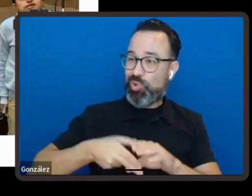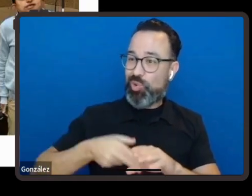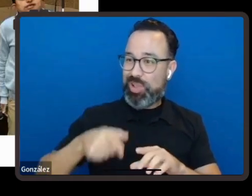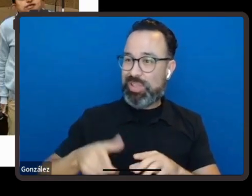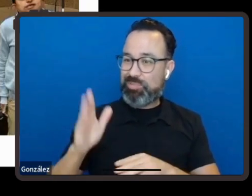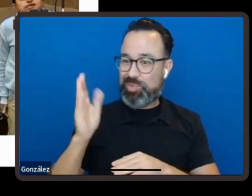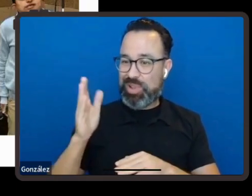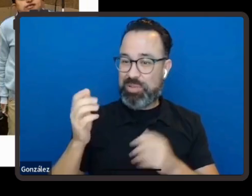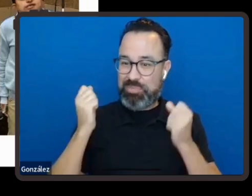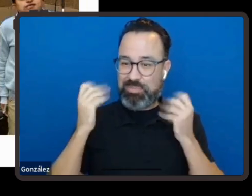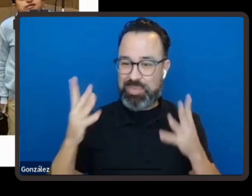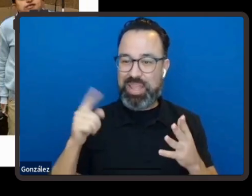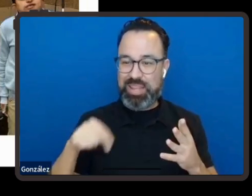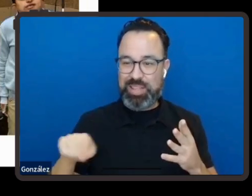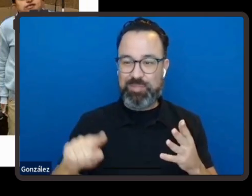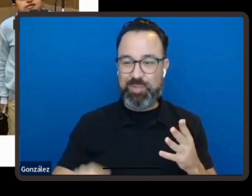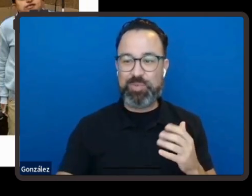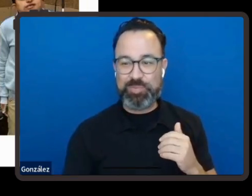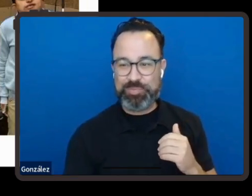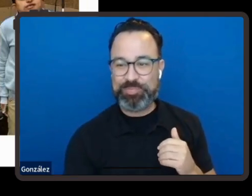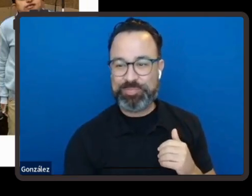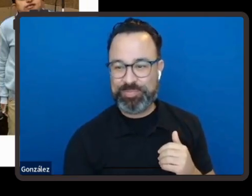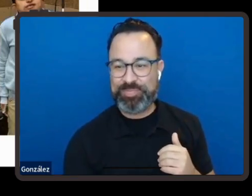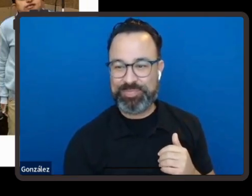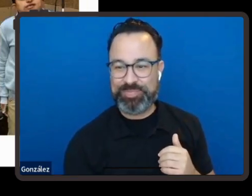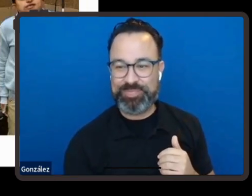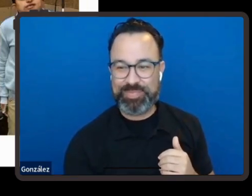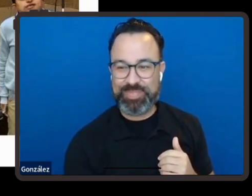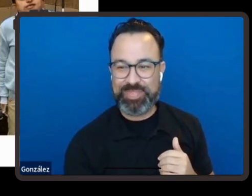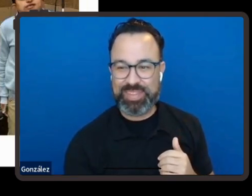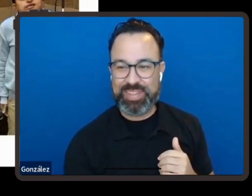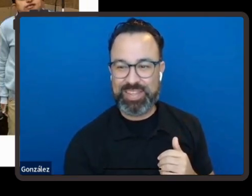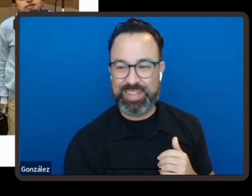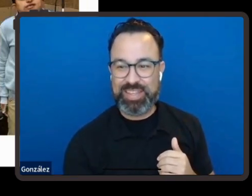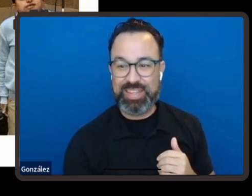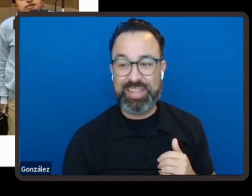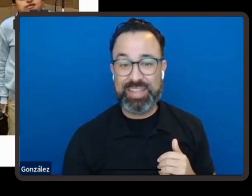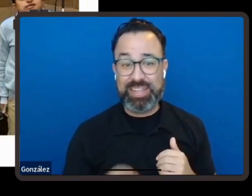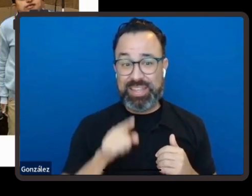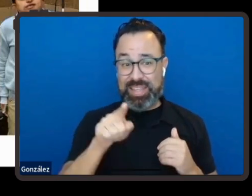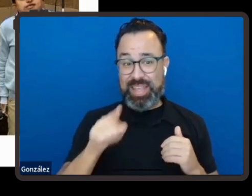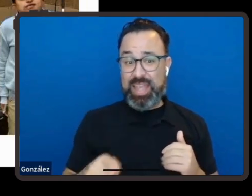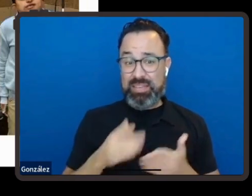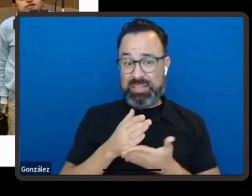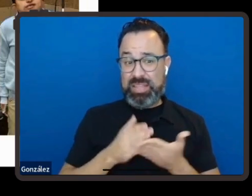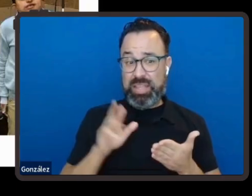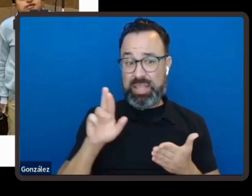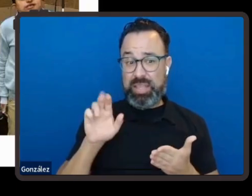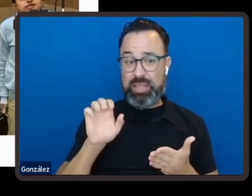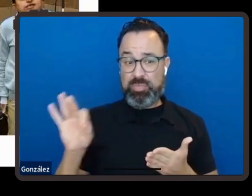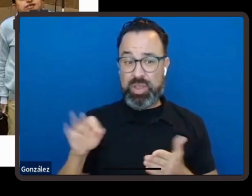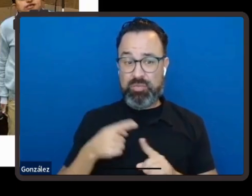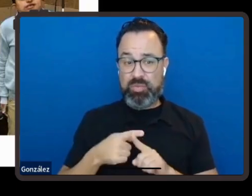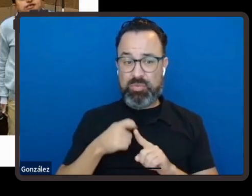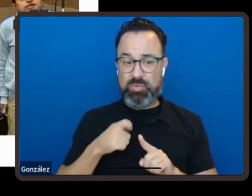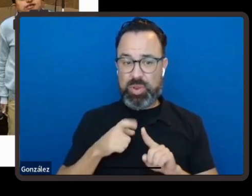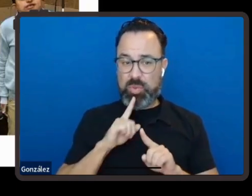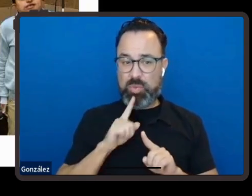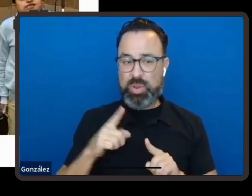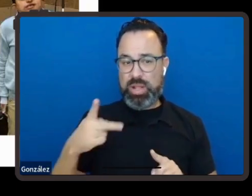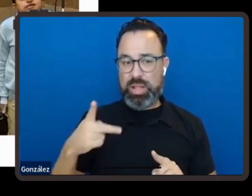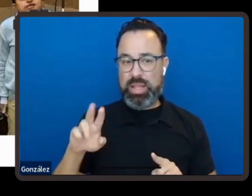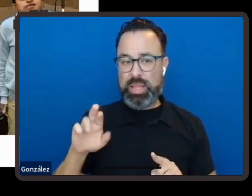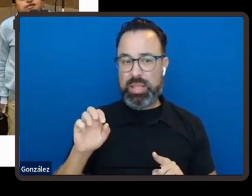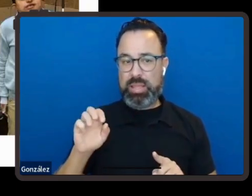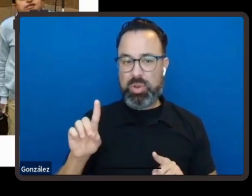you. So I point to a couple of references which are from the Prader-Willi syndrome. These are quite good. They're